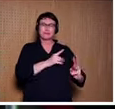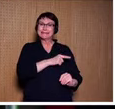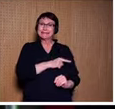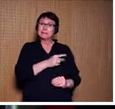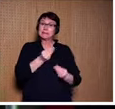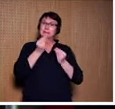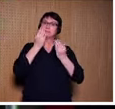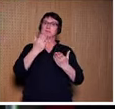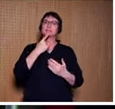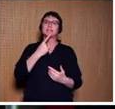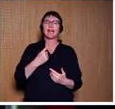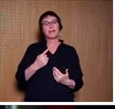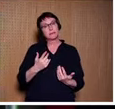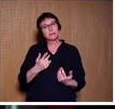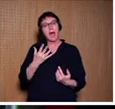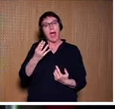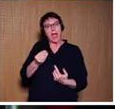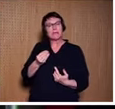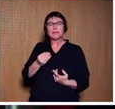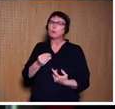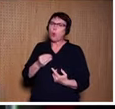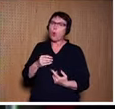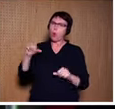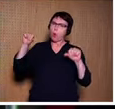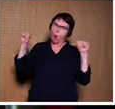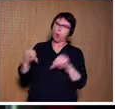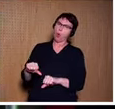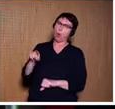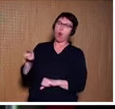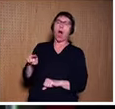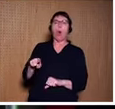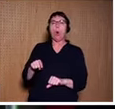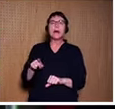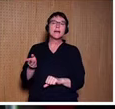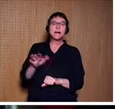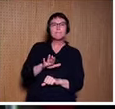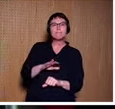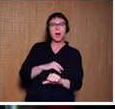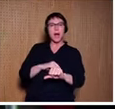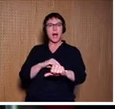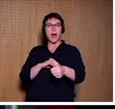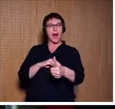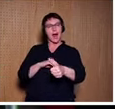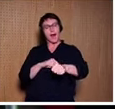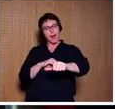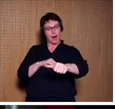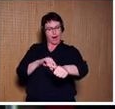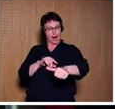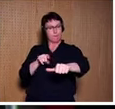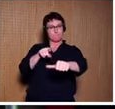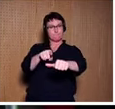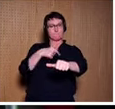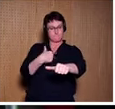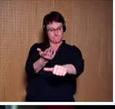about what are our red lines and what are our yellow lines. Mm-hmm. And create a space where those that are on